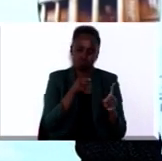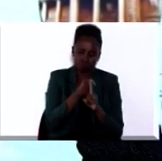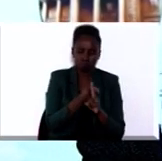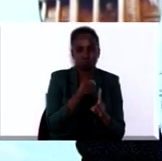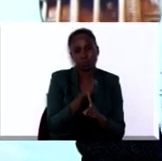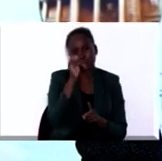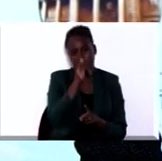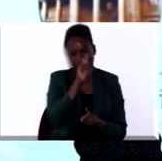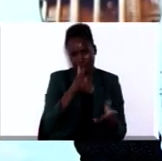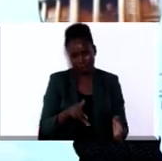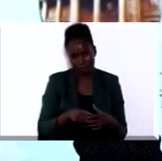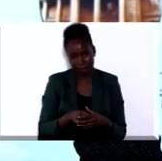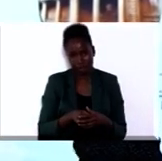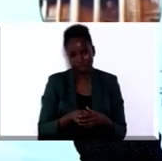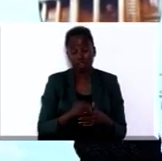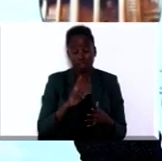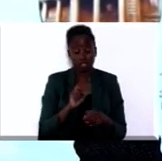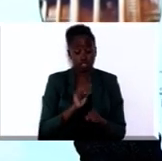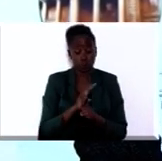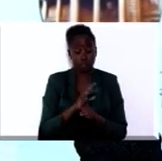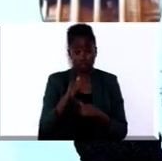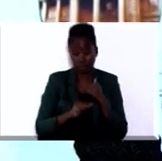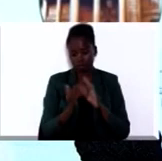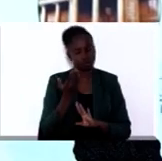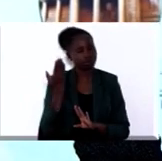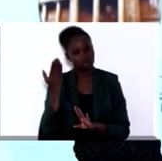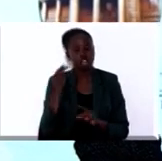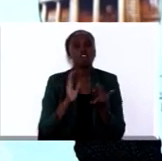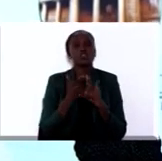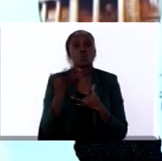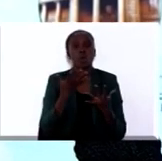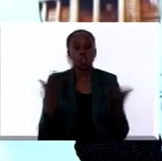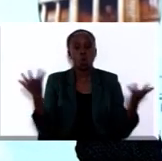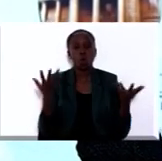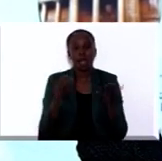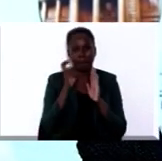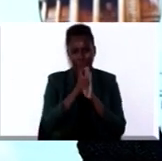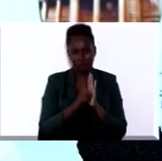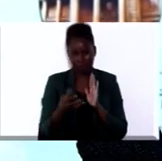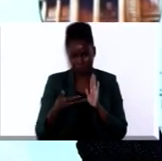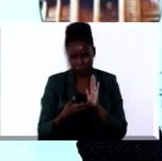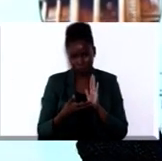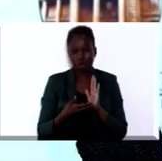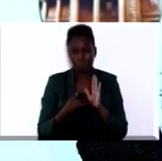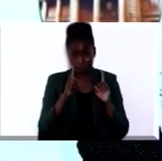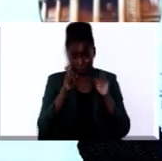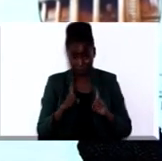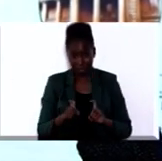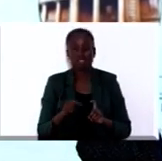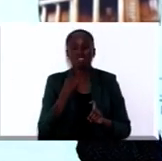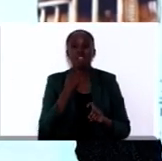crime. And in the past 12 months, through Ukai Mulao, 48 operations out of